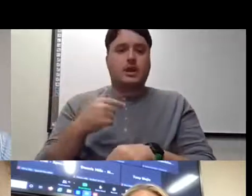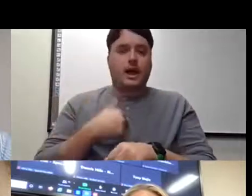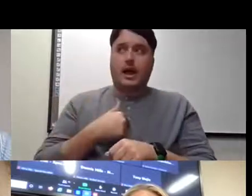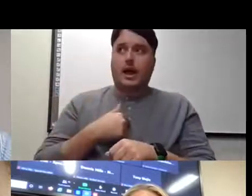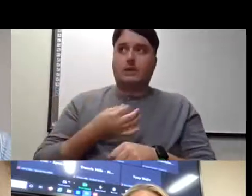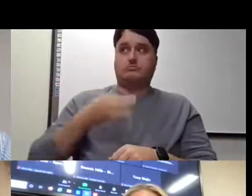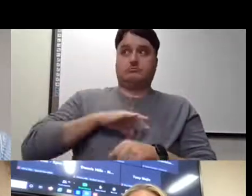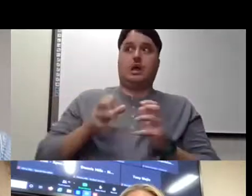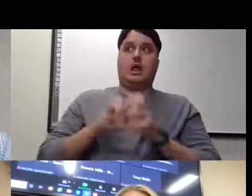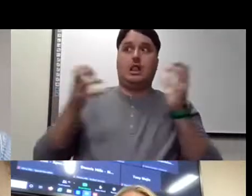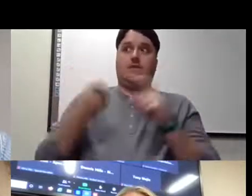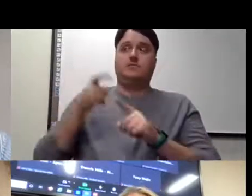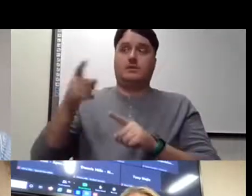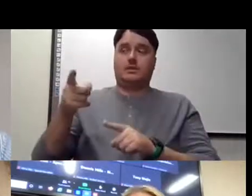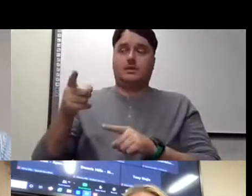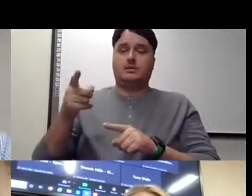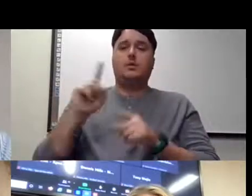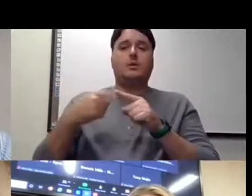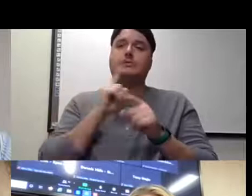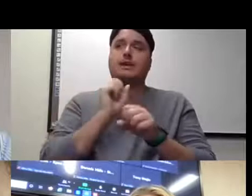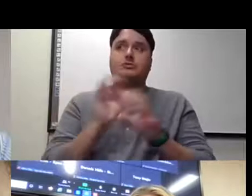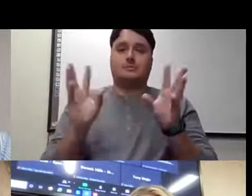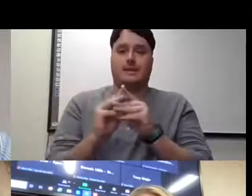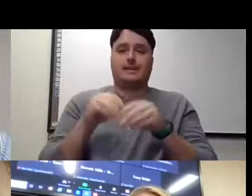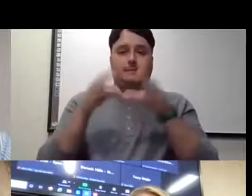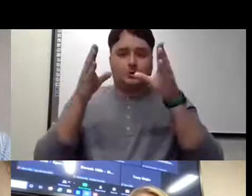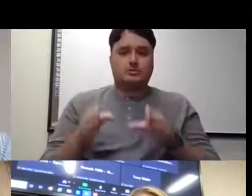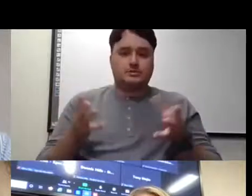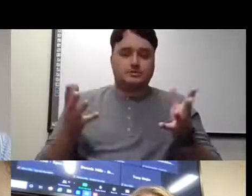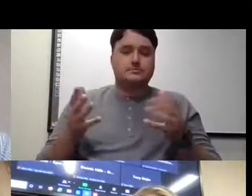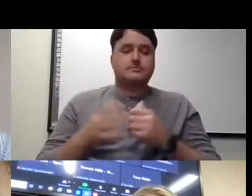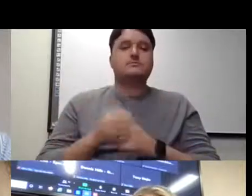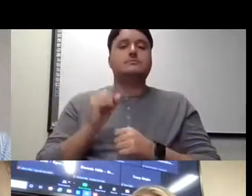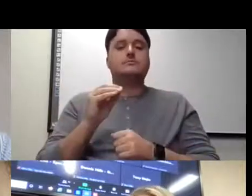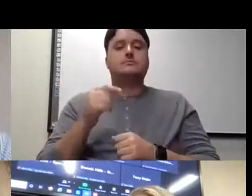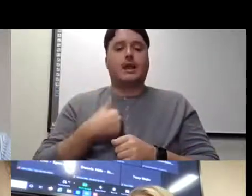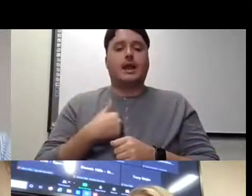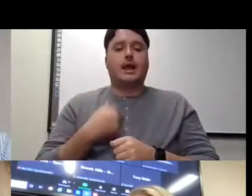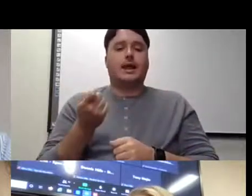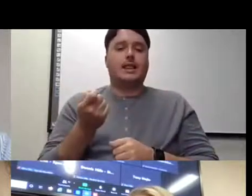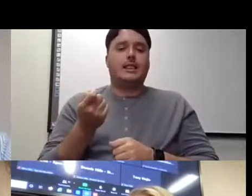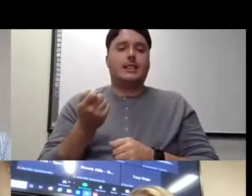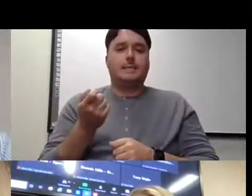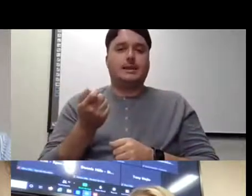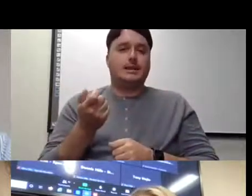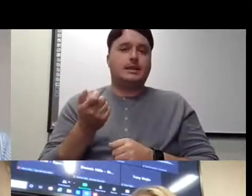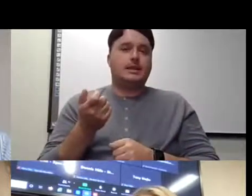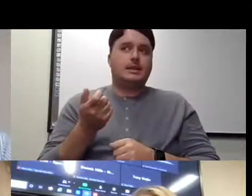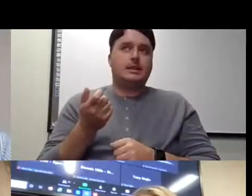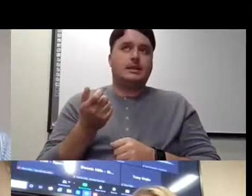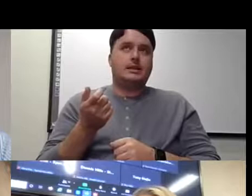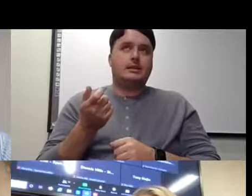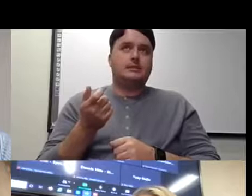out of the actual equity network when we actually met in person. And so I take a little bit of, it's a